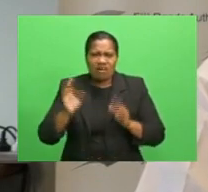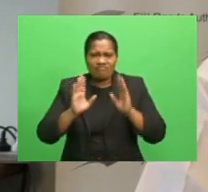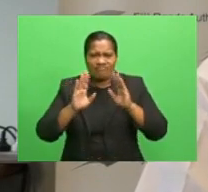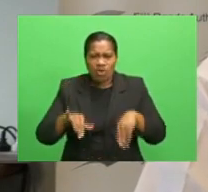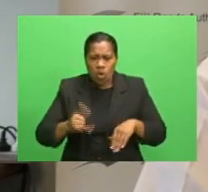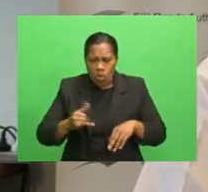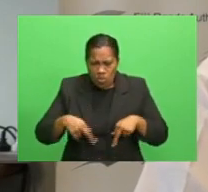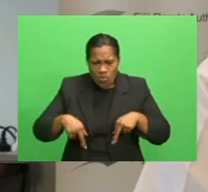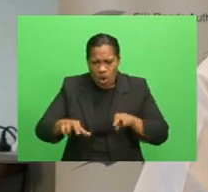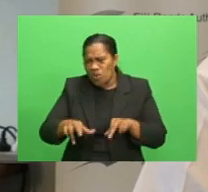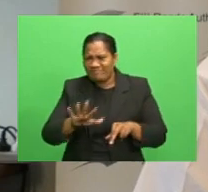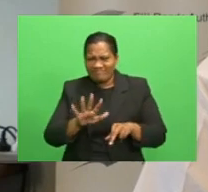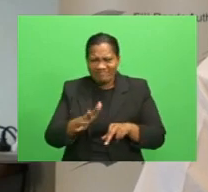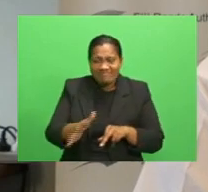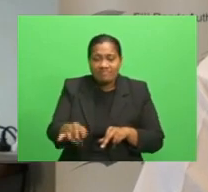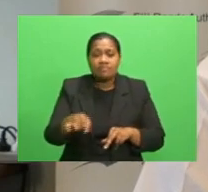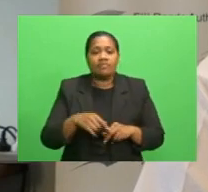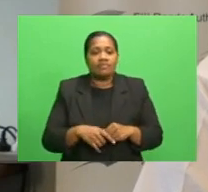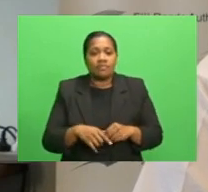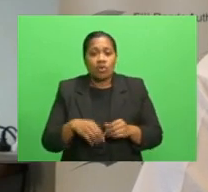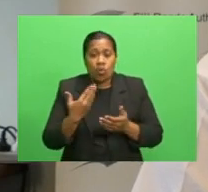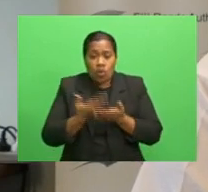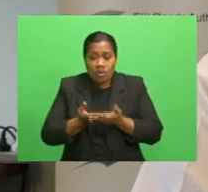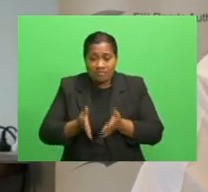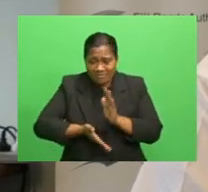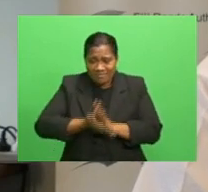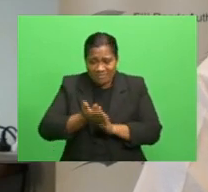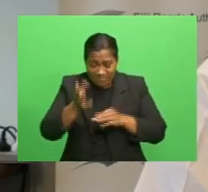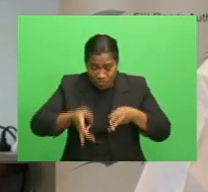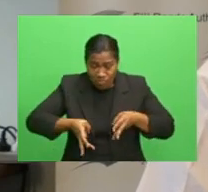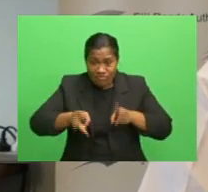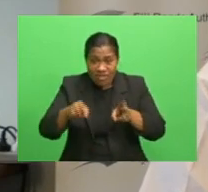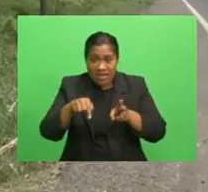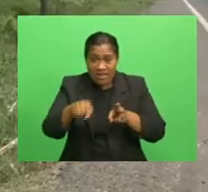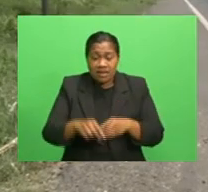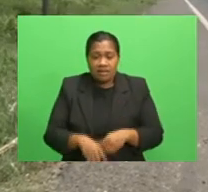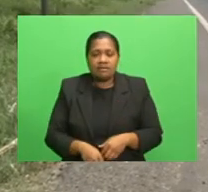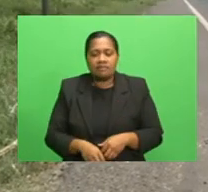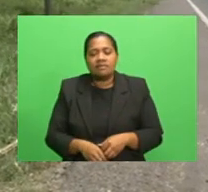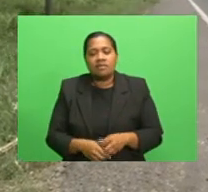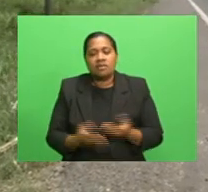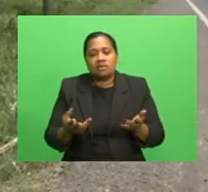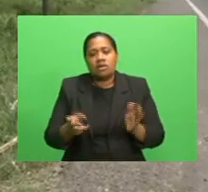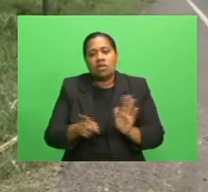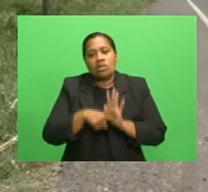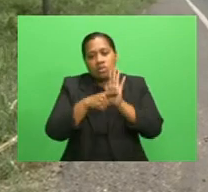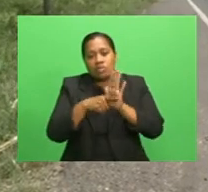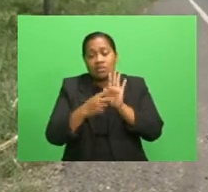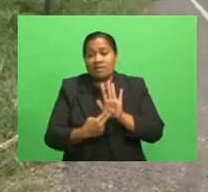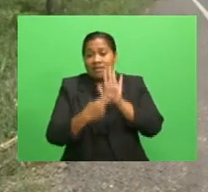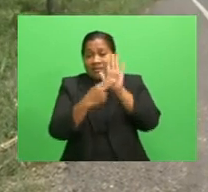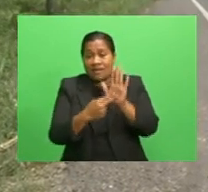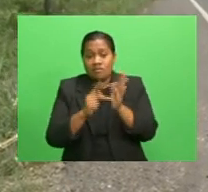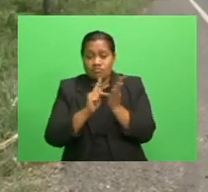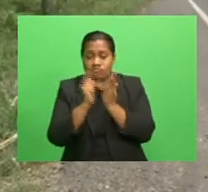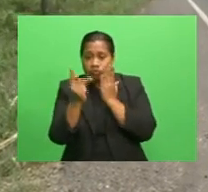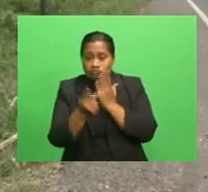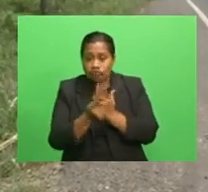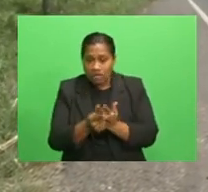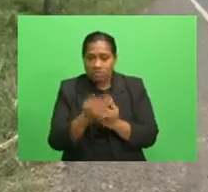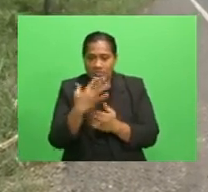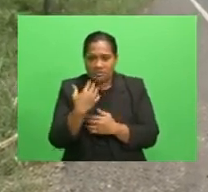major highways, then the economy and the convenience for people is very badly hit. The Lautoka Nandi 4-lane project in 3 phases